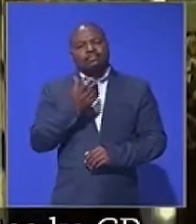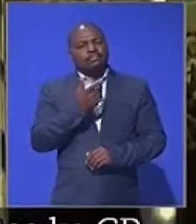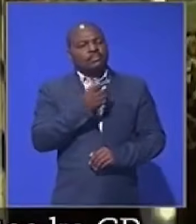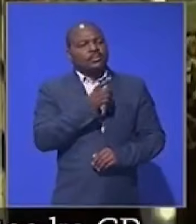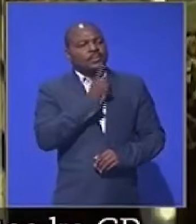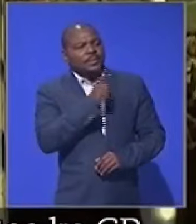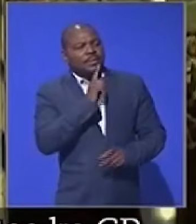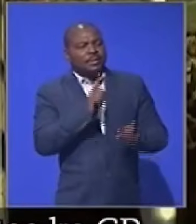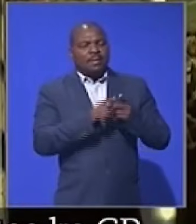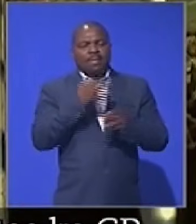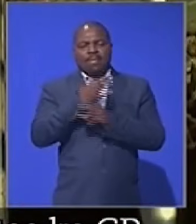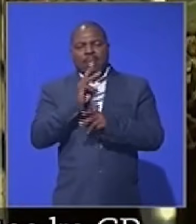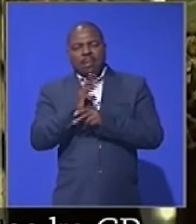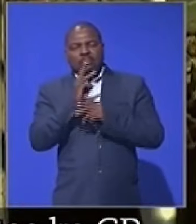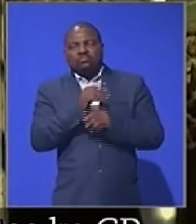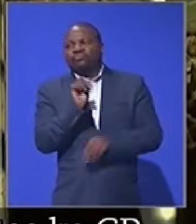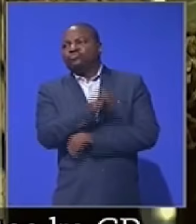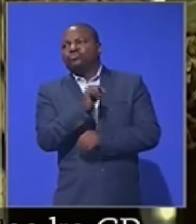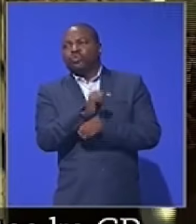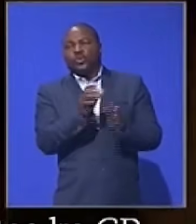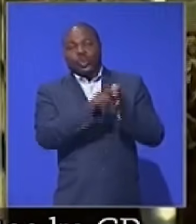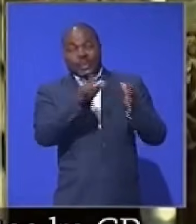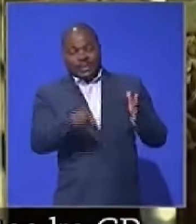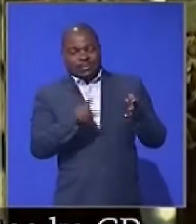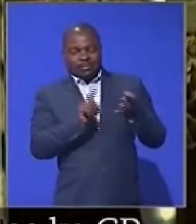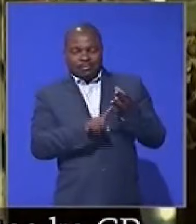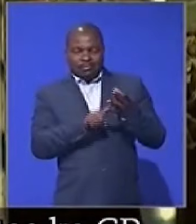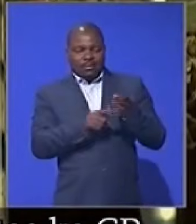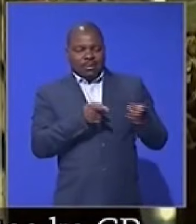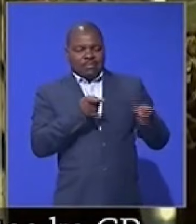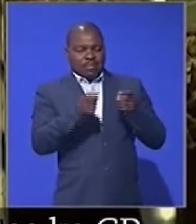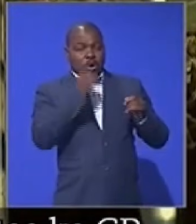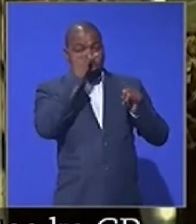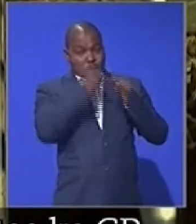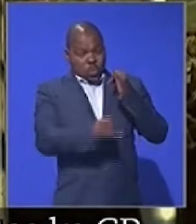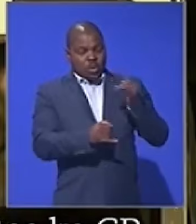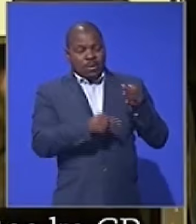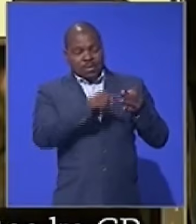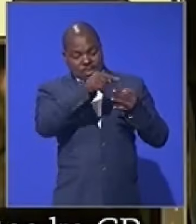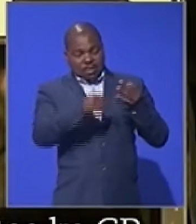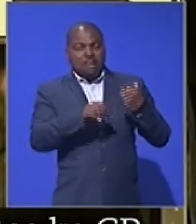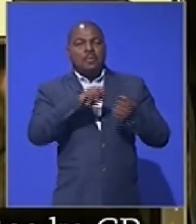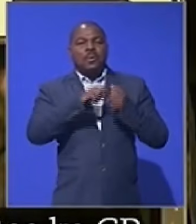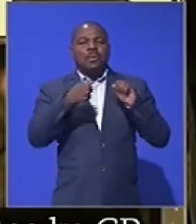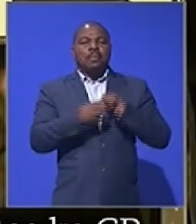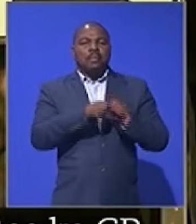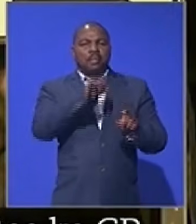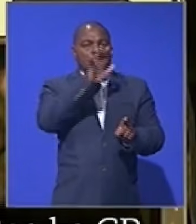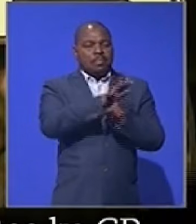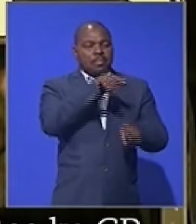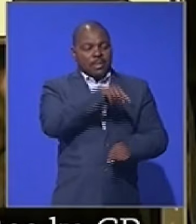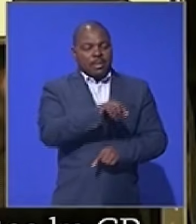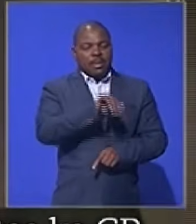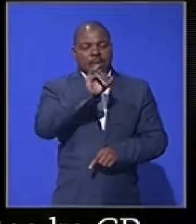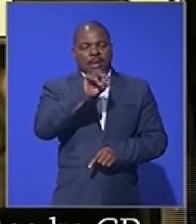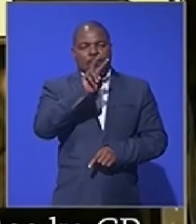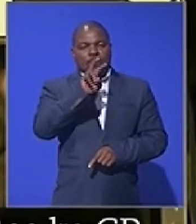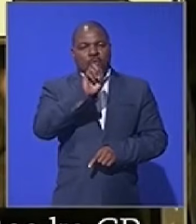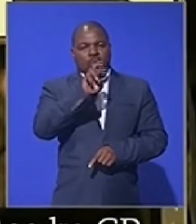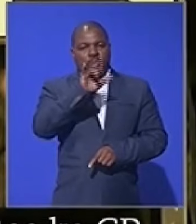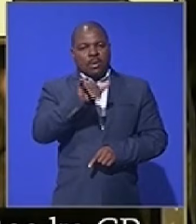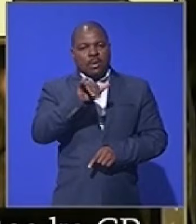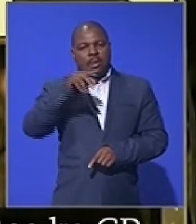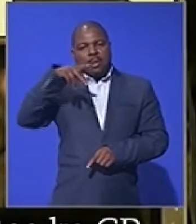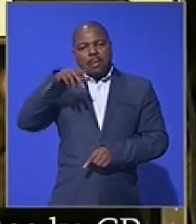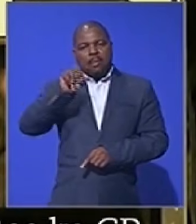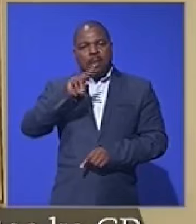sena go kgatlhego dithutong tša bana ba bona le taolo e fokolago di hlathilwe bjalo ka tšeo di amerego sekolo sa Ivory Park.